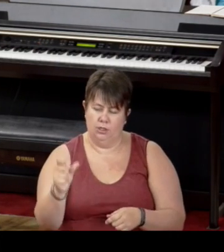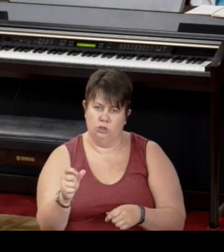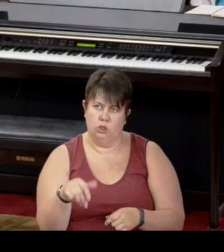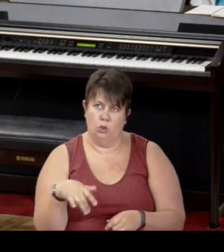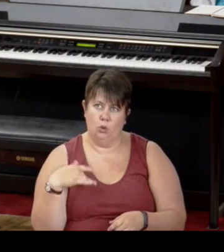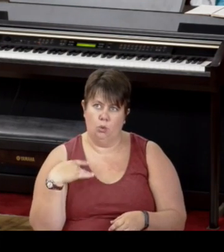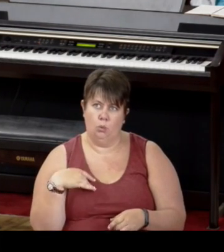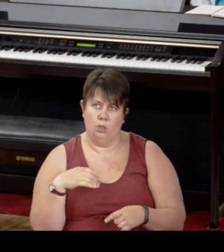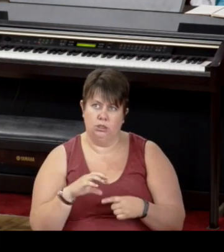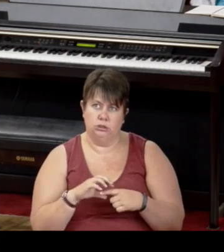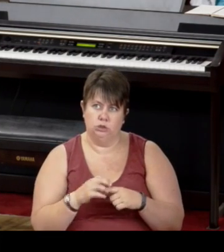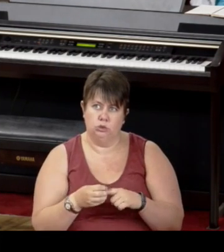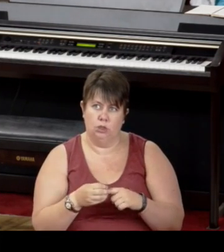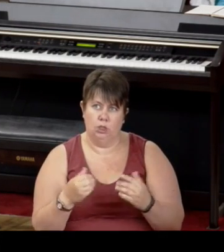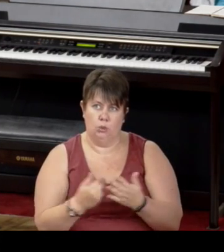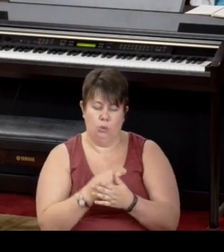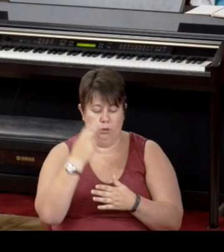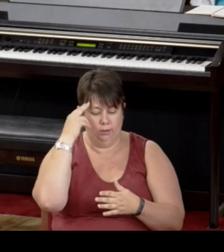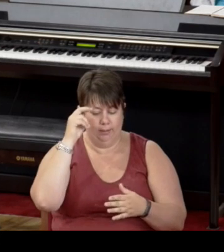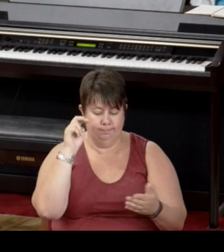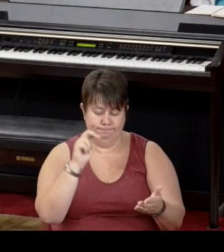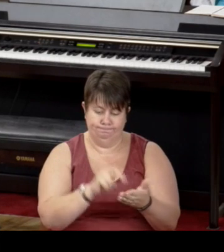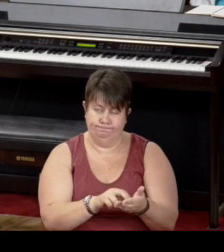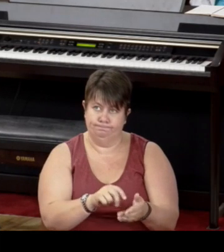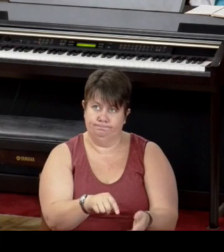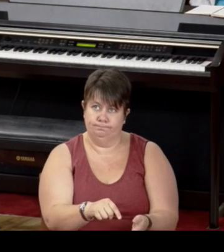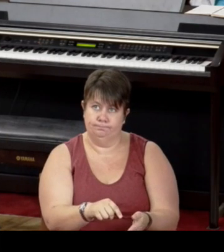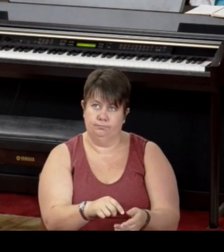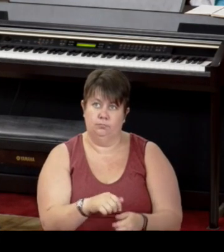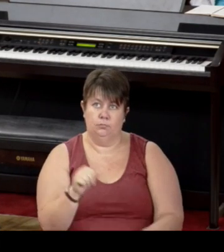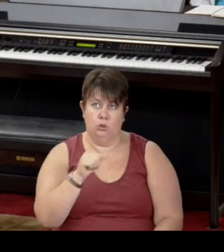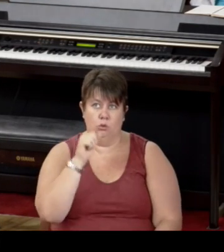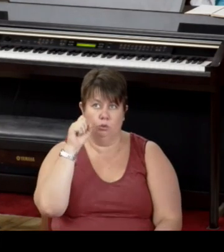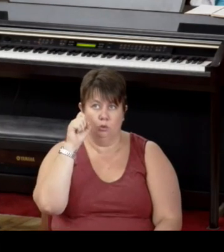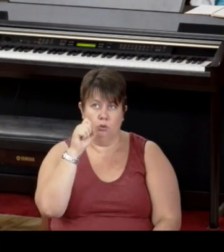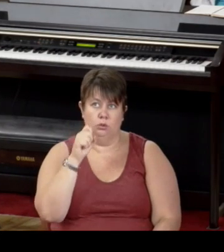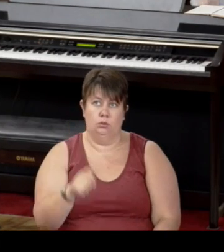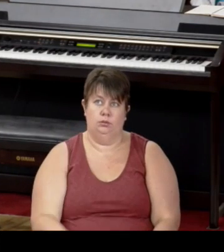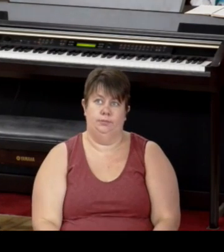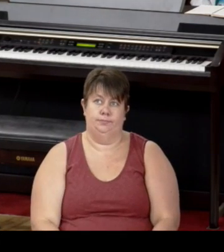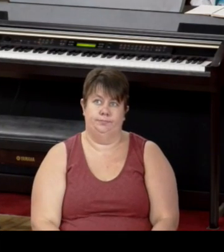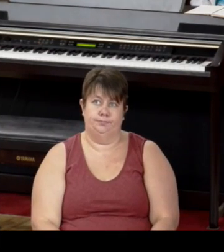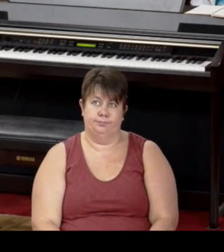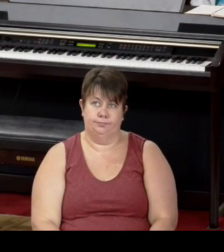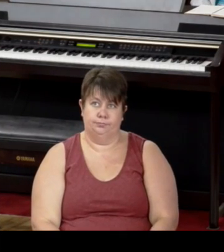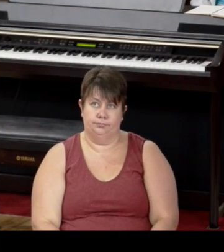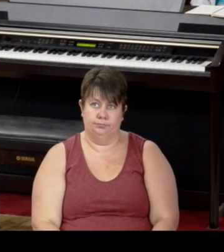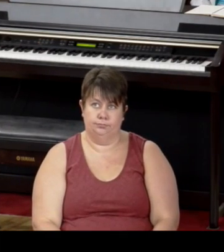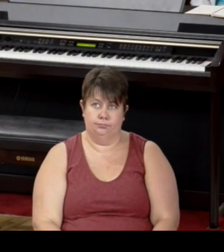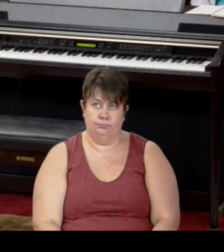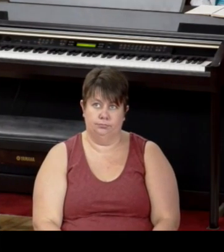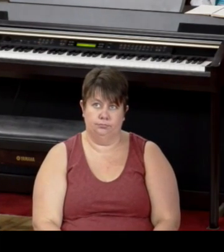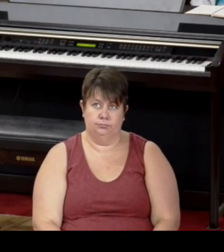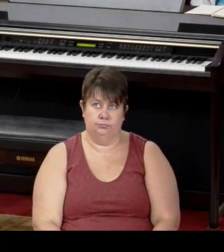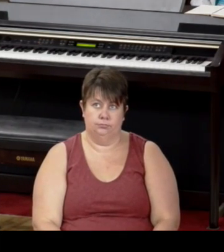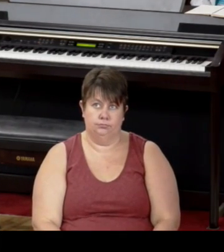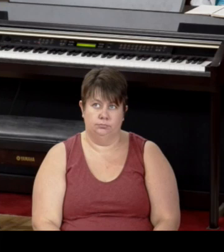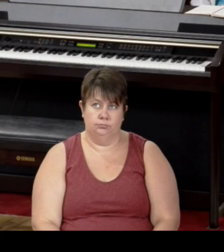stone with a new name written on it, known only to the one who receives it.